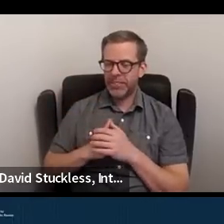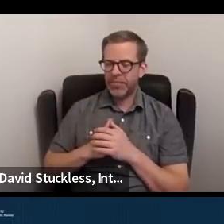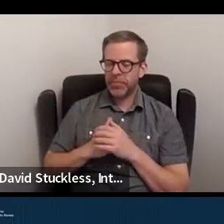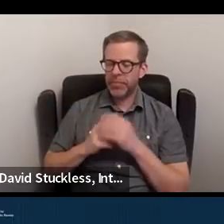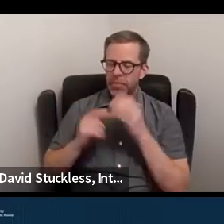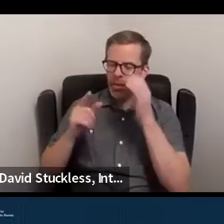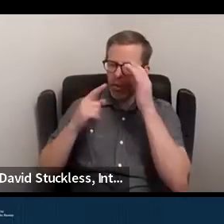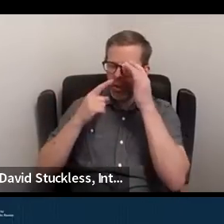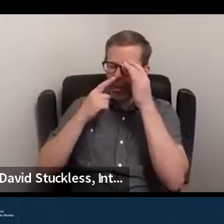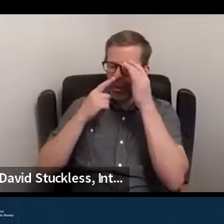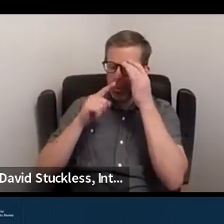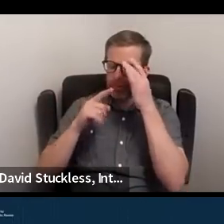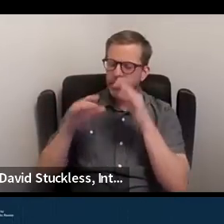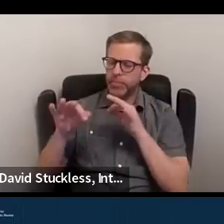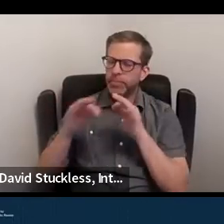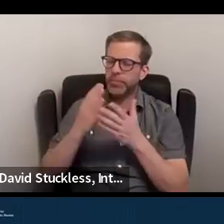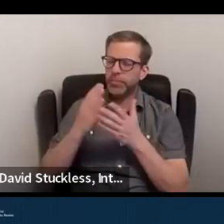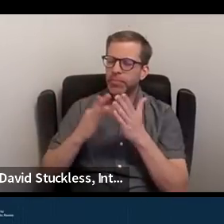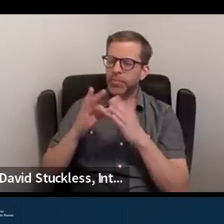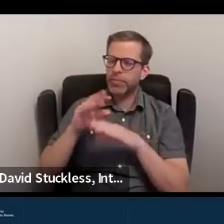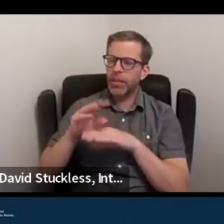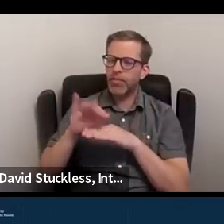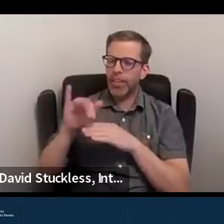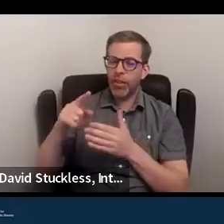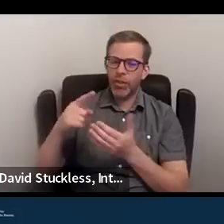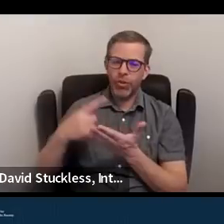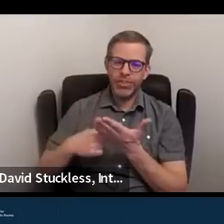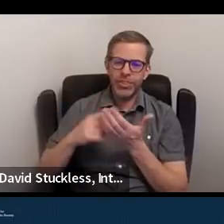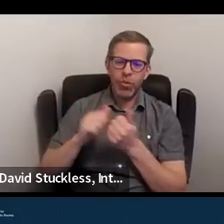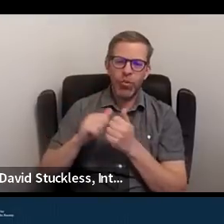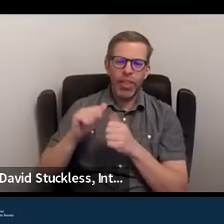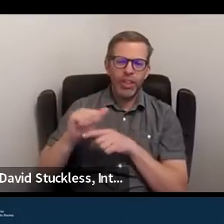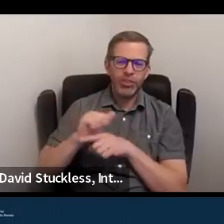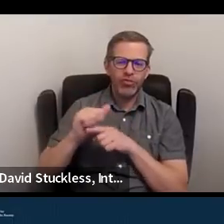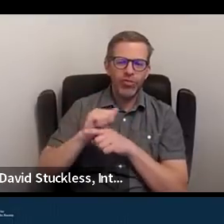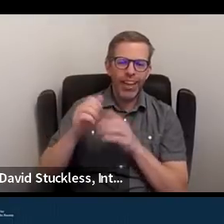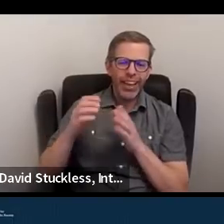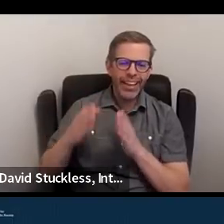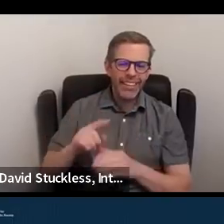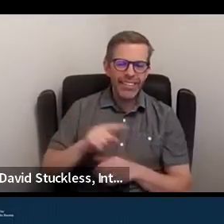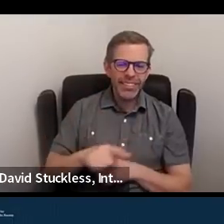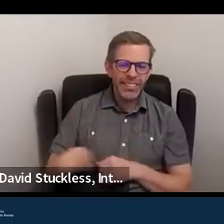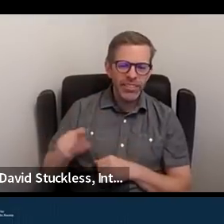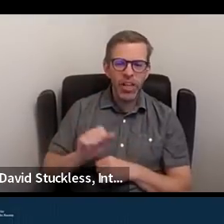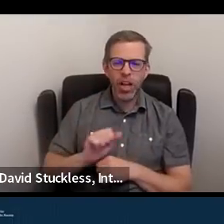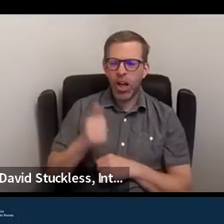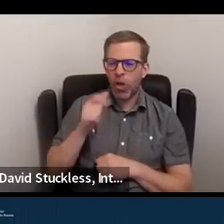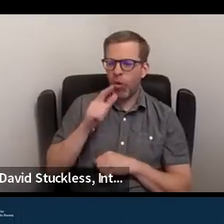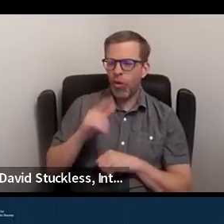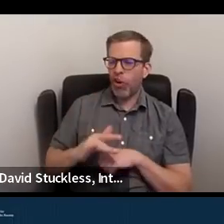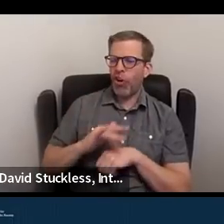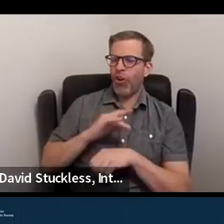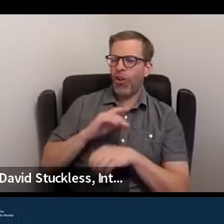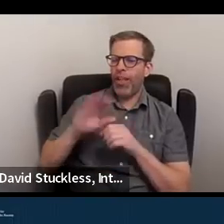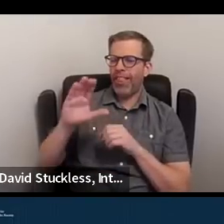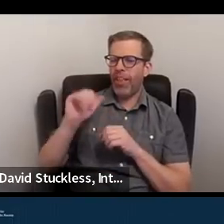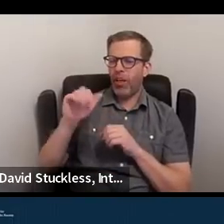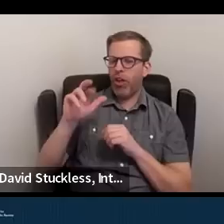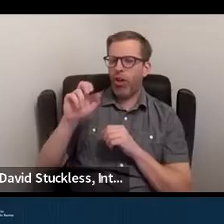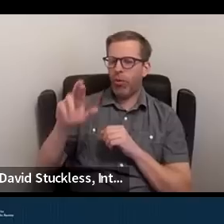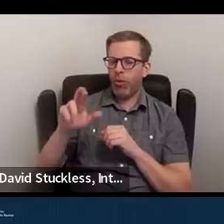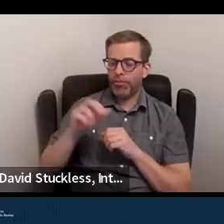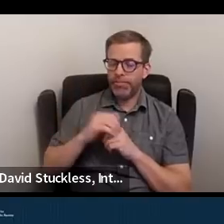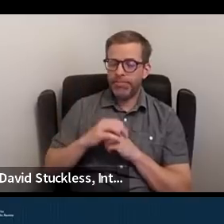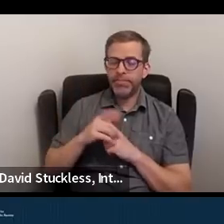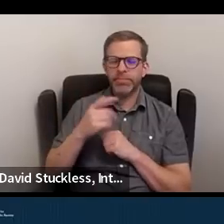you mind sharing some of the advice that you discuss with trainees and others who are very early in their career? We've actually had quite